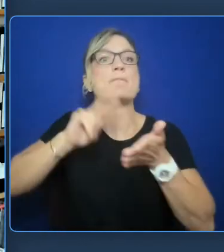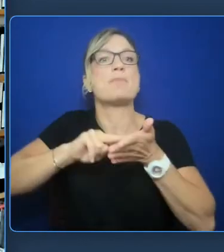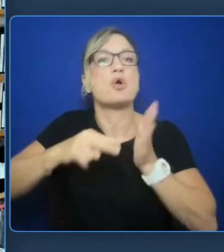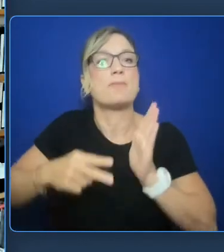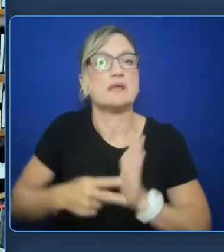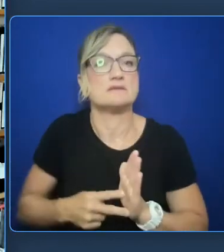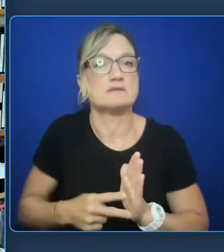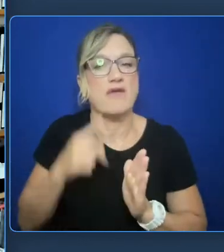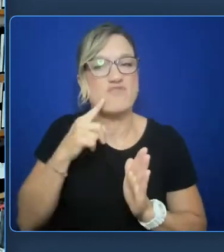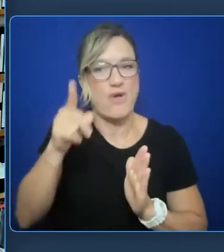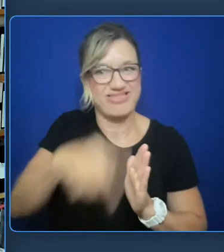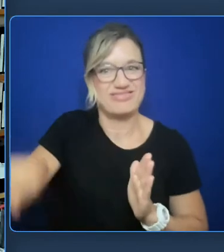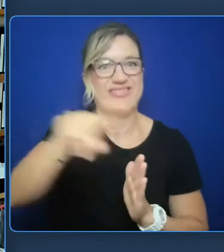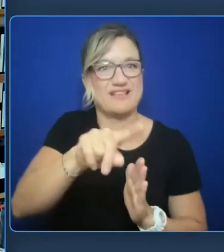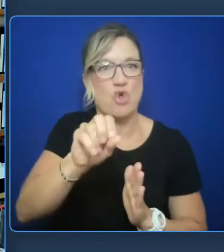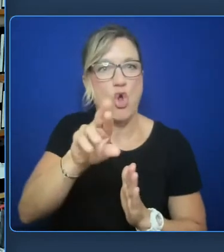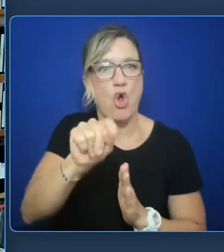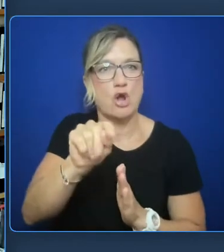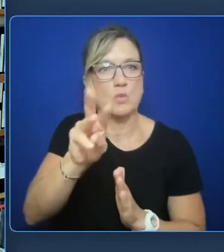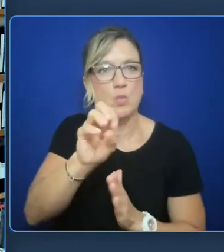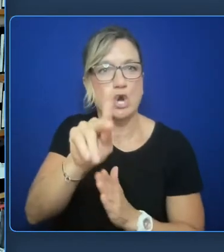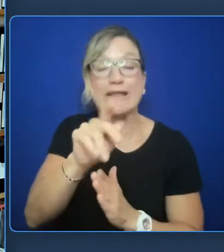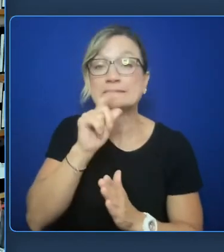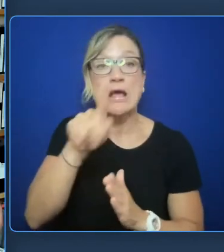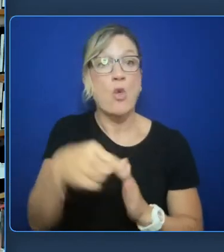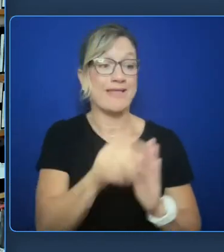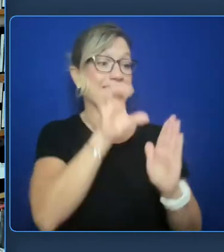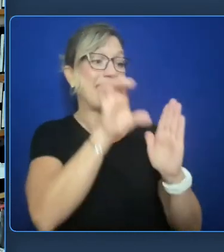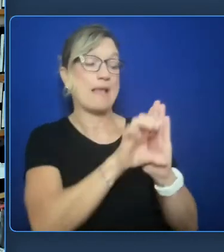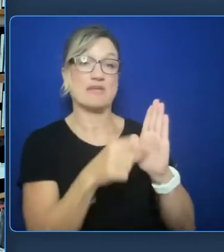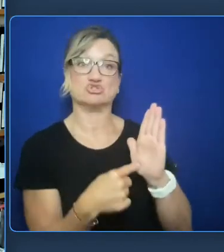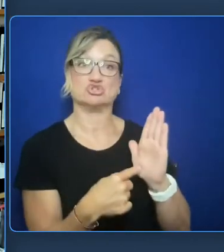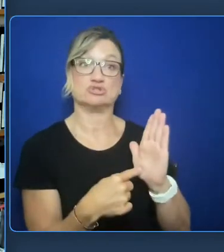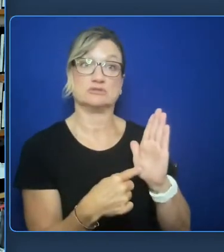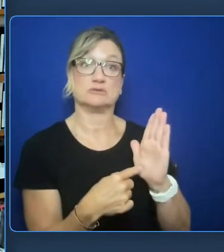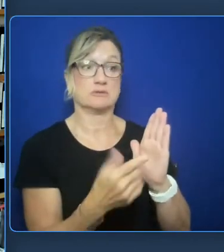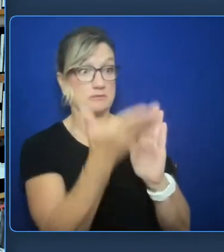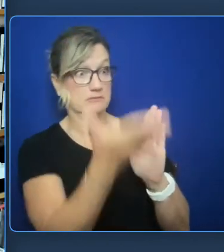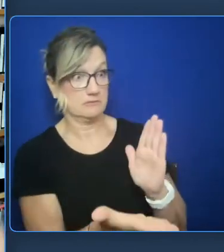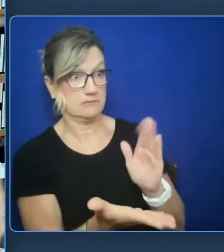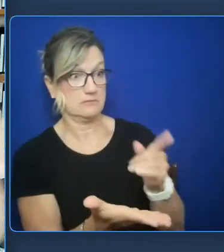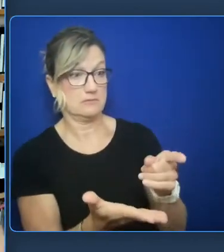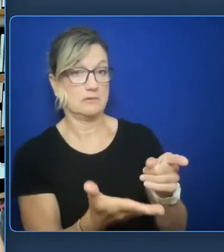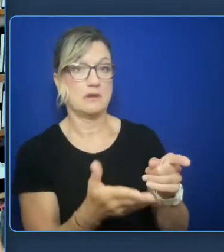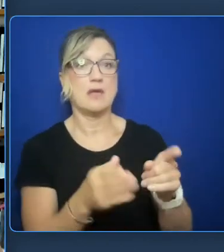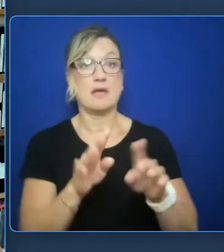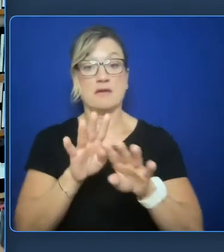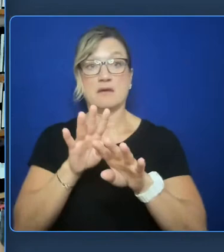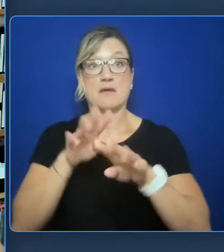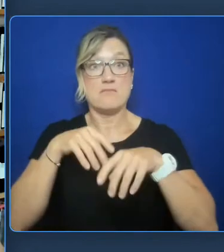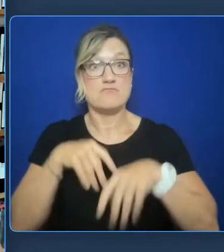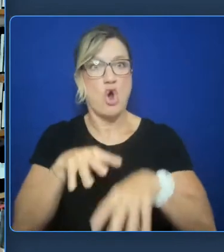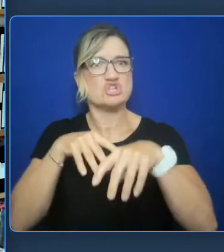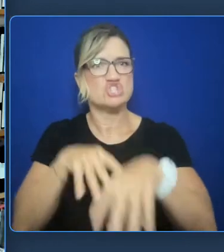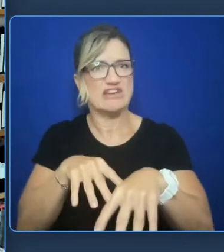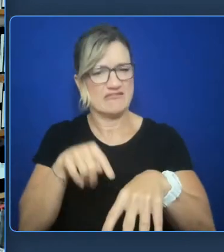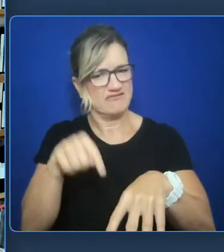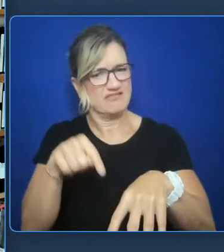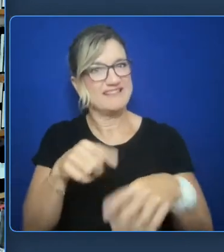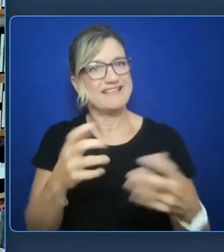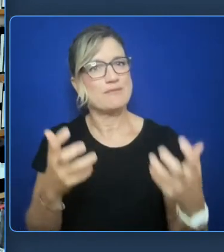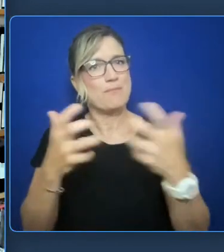the artwork. So it's not just that single image, it's does marching echo other things in the